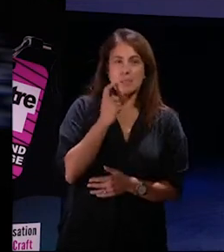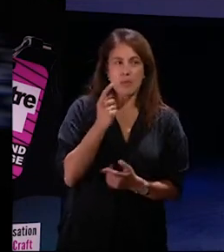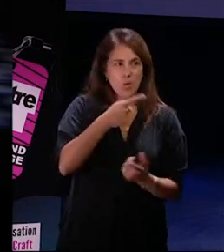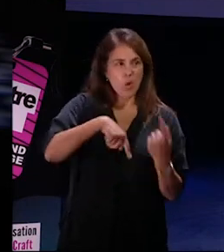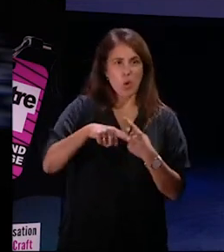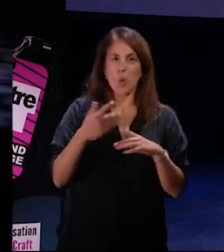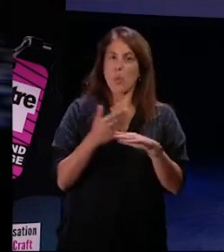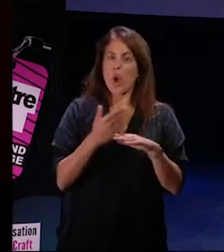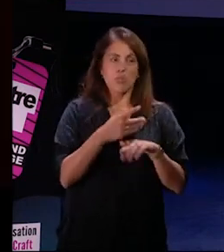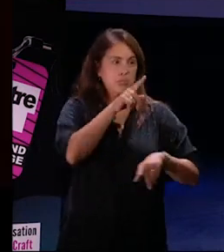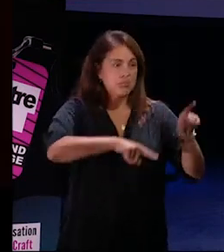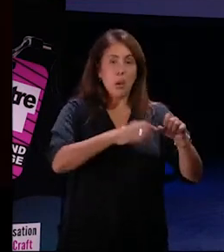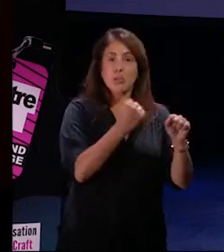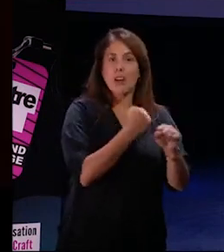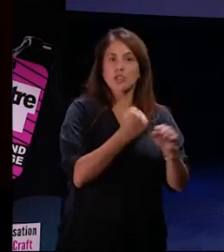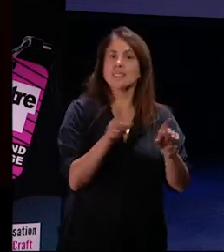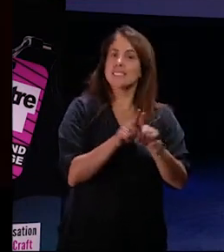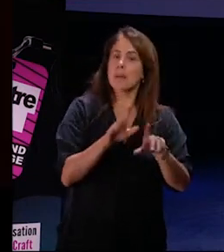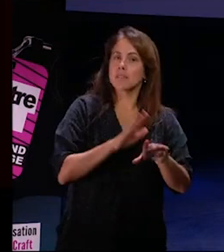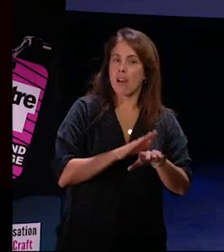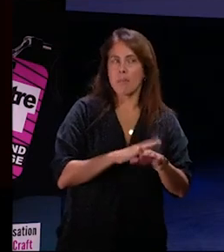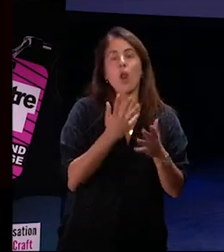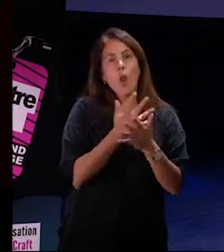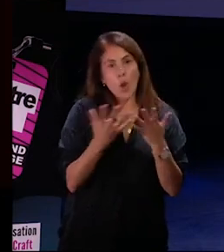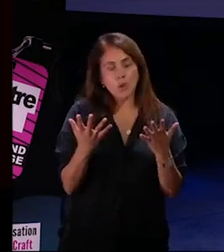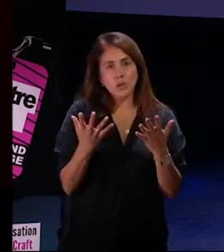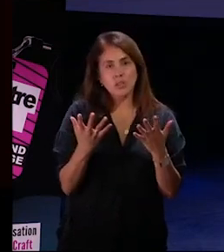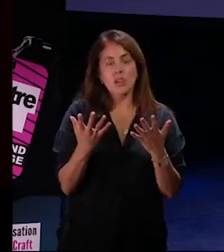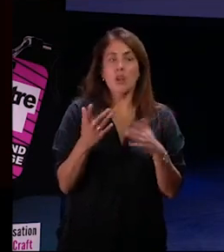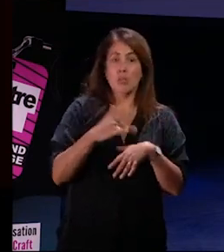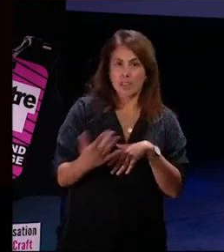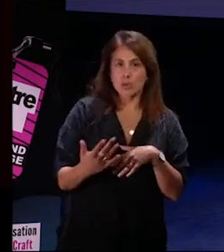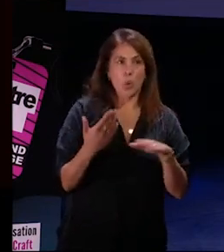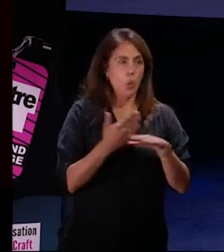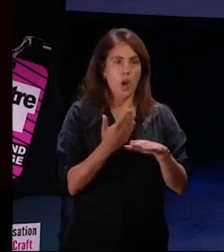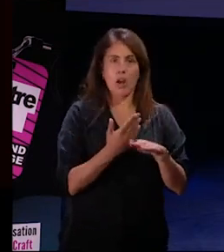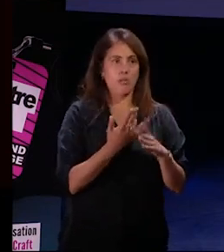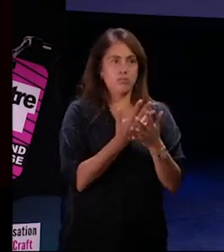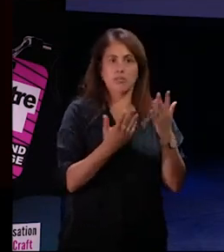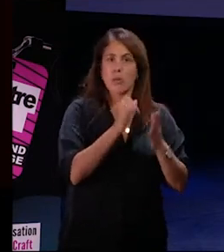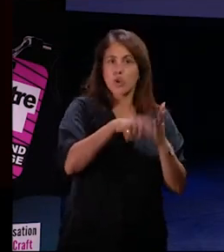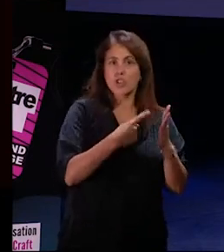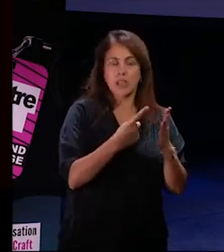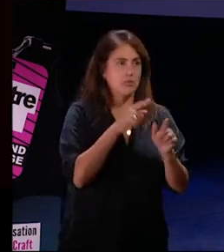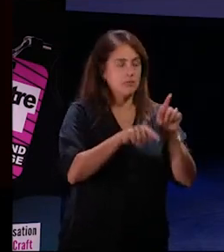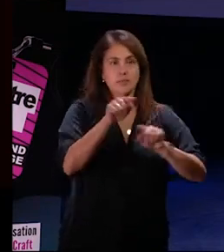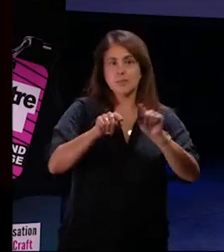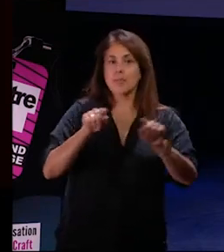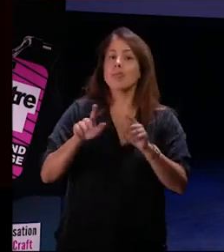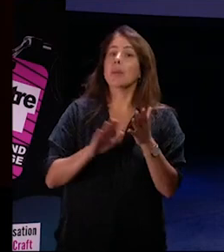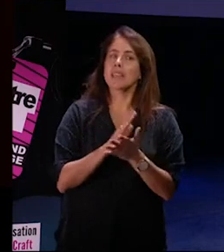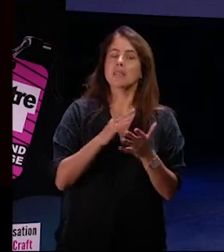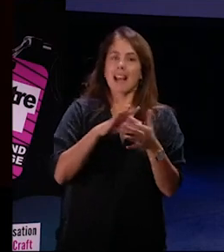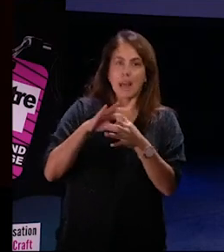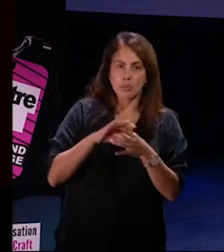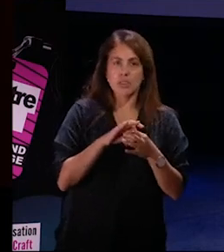on multiple productions at the same time, which is what a lot of professionals are now doing. So collaboration becomes the opportunity. Then we